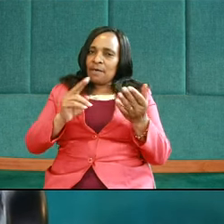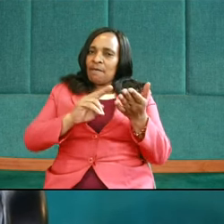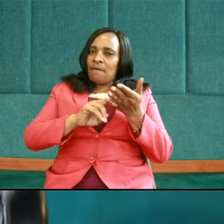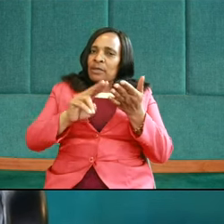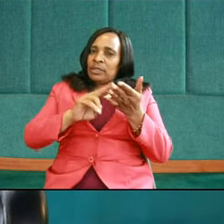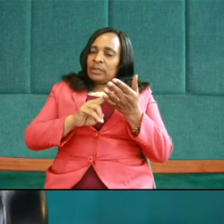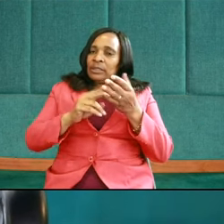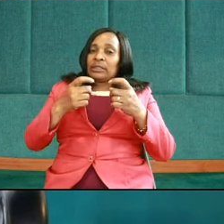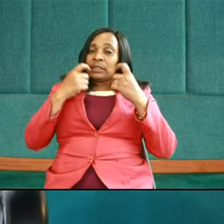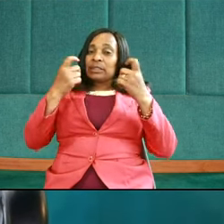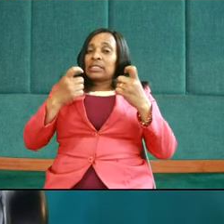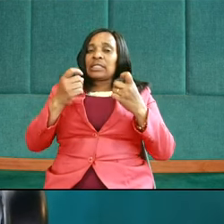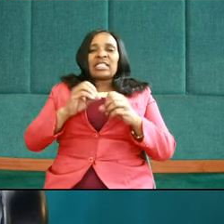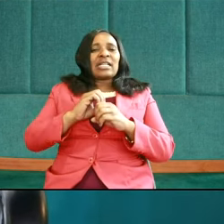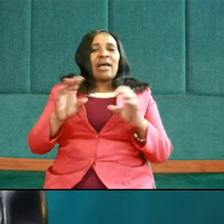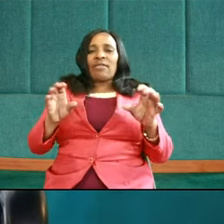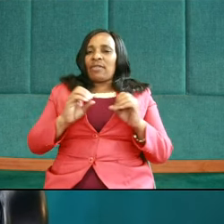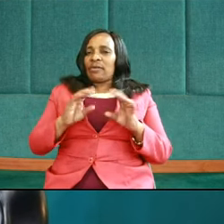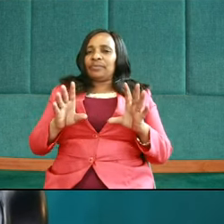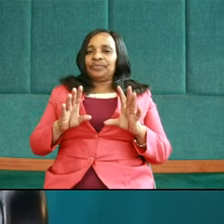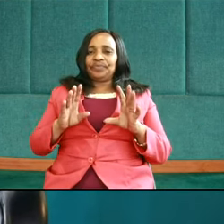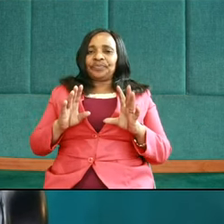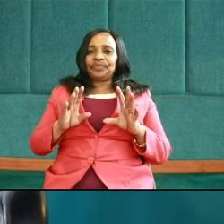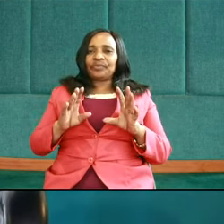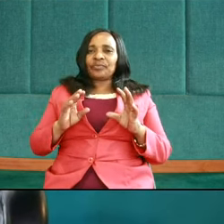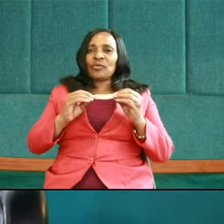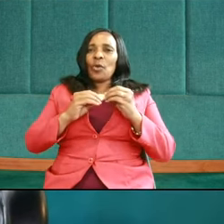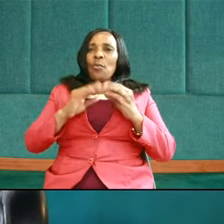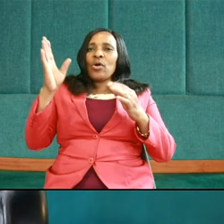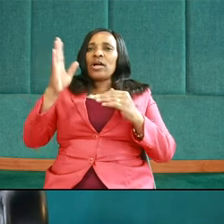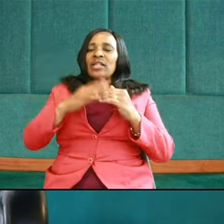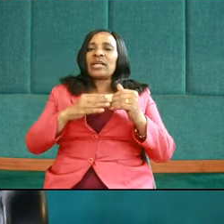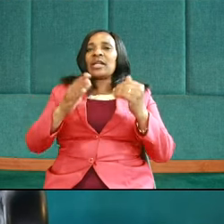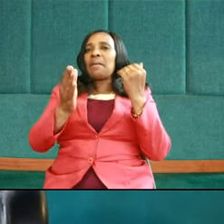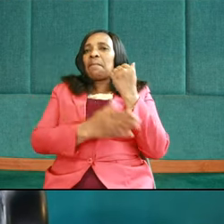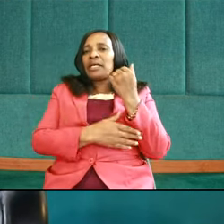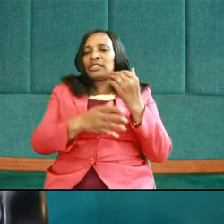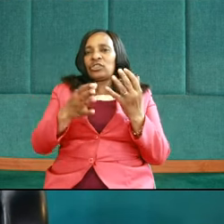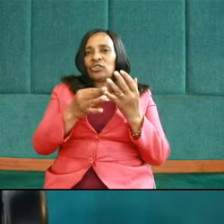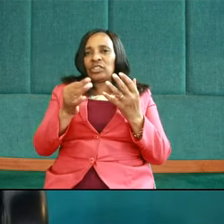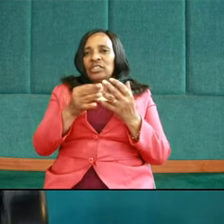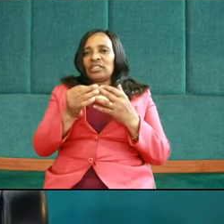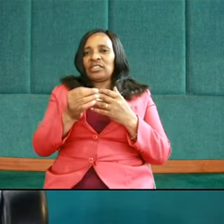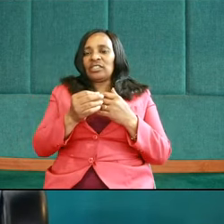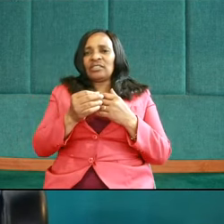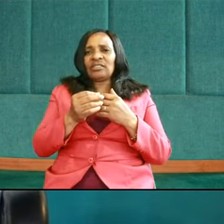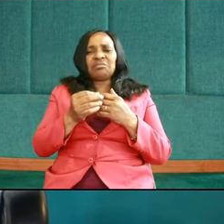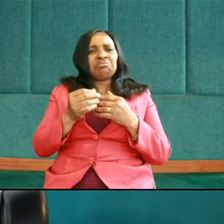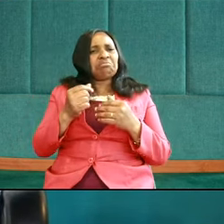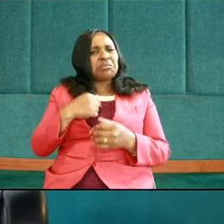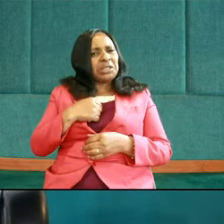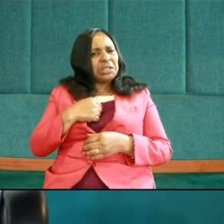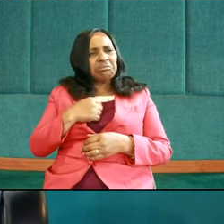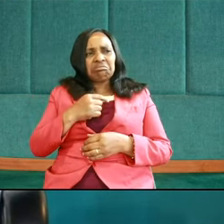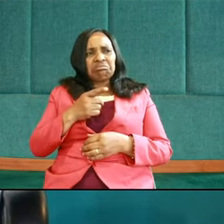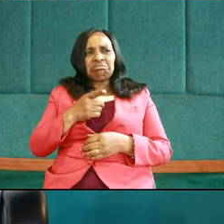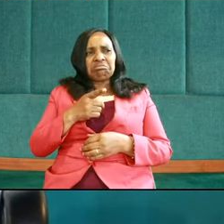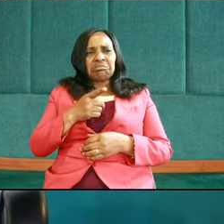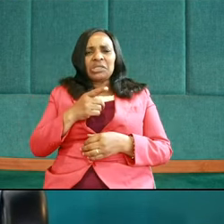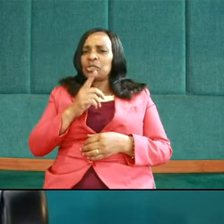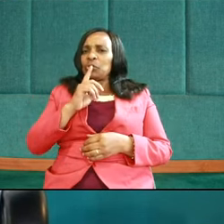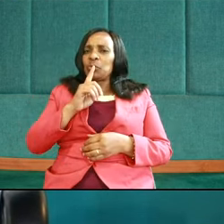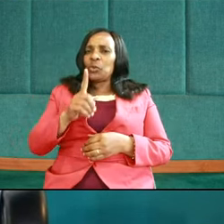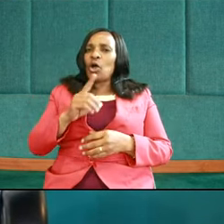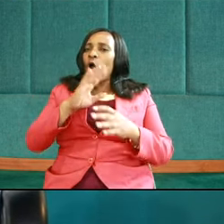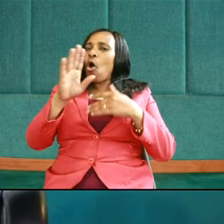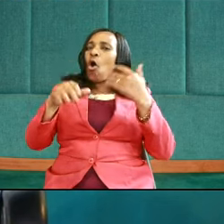is, sin is nothing more than a bad choice. I'm a bit torn on this, but for sure,